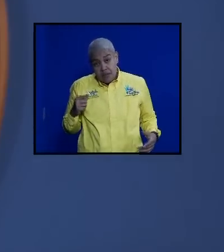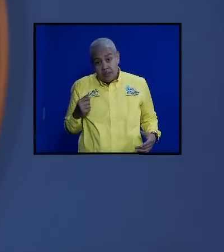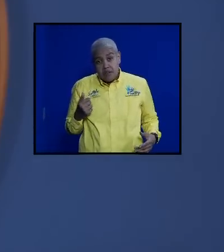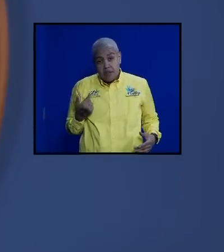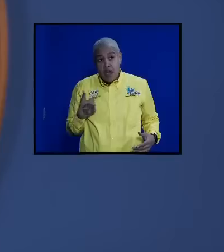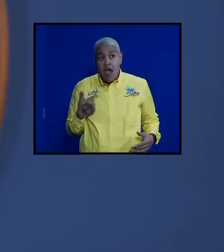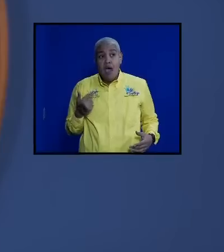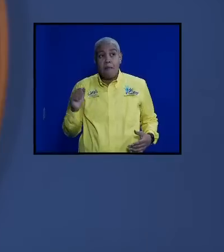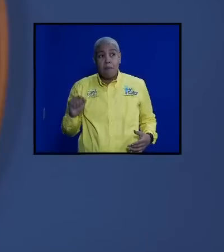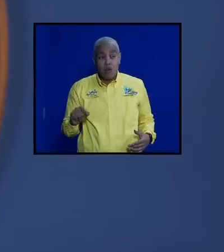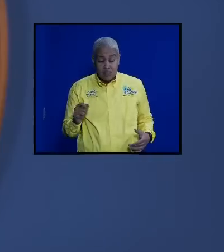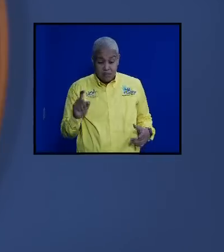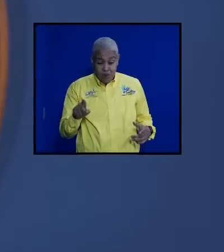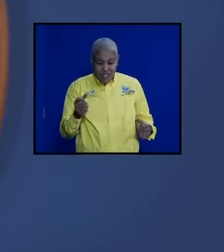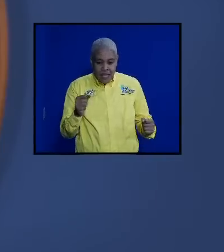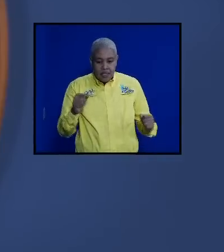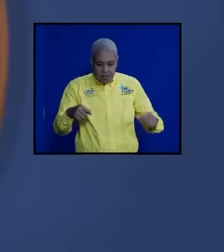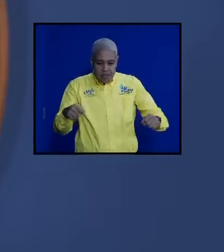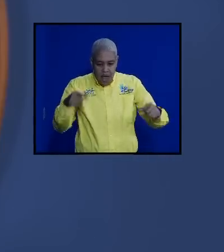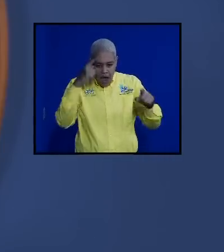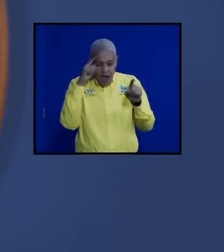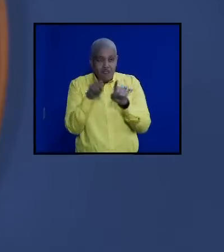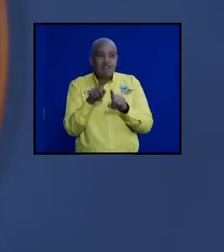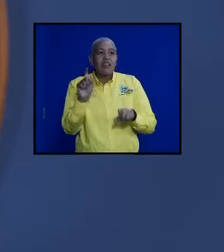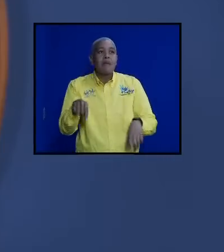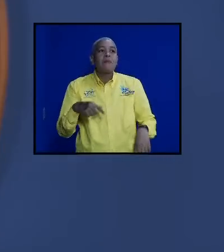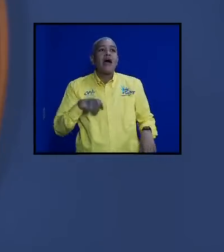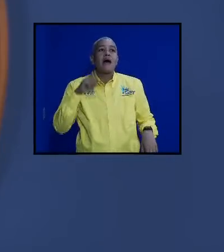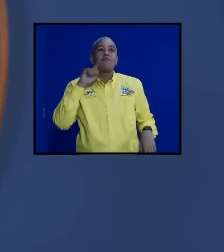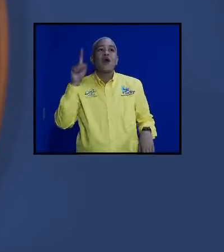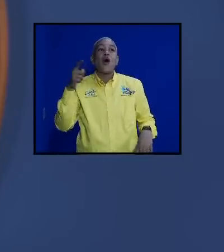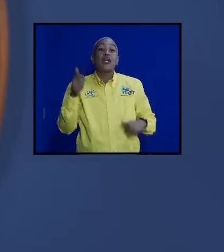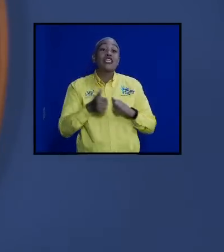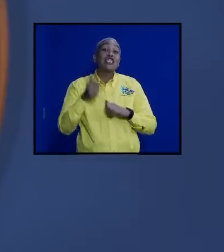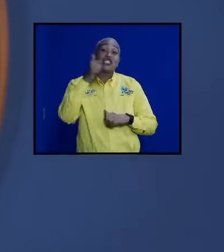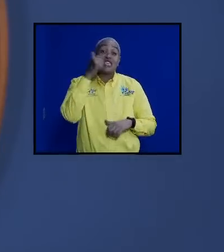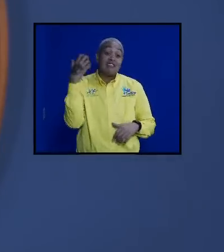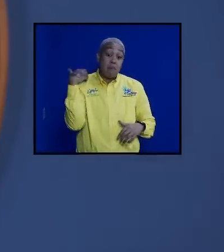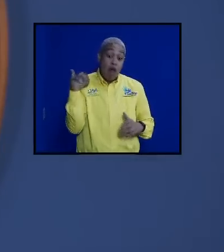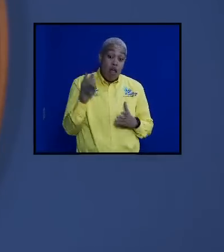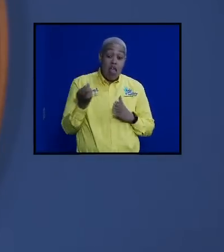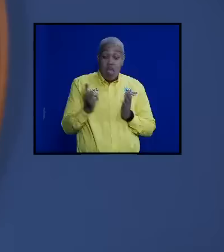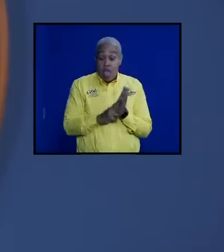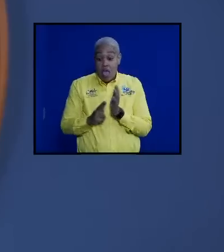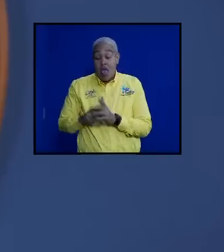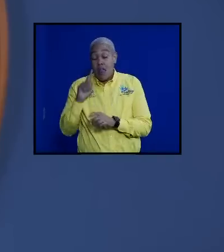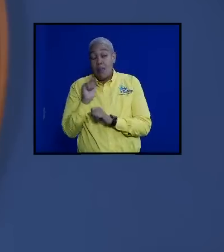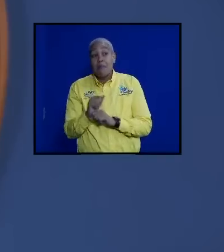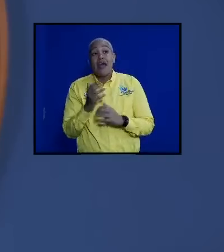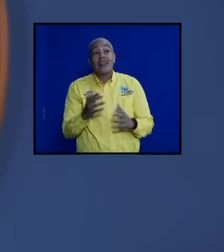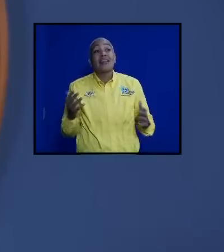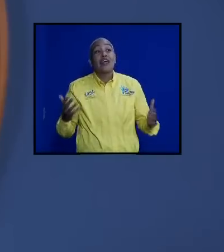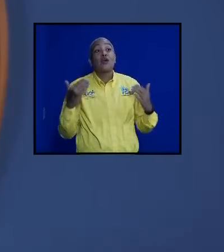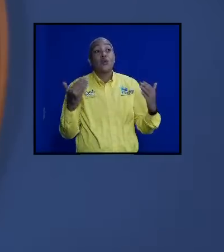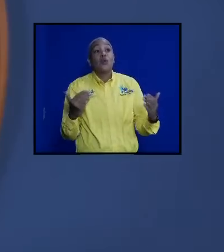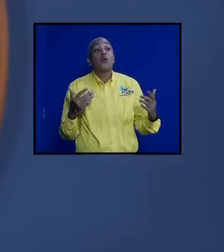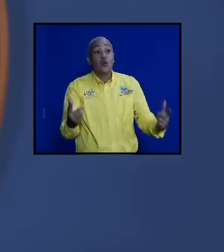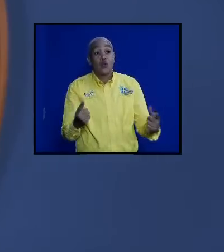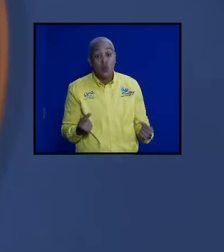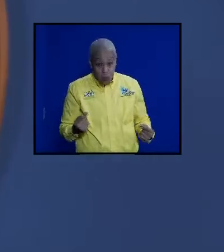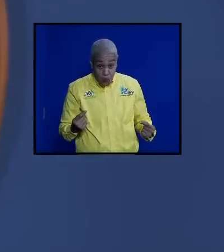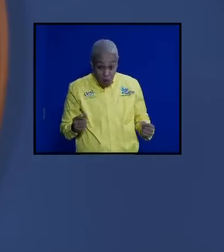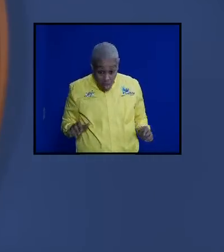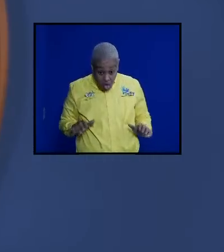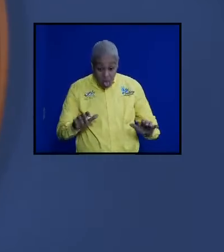chief. So I'm not just the chief executive, meaning the chief person to get things executed, get things